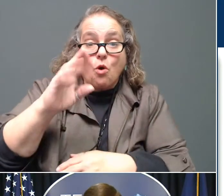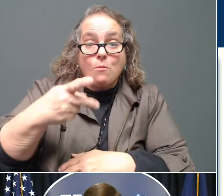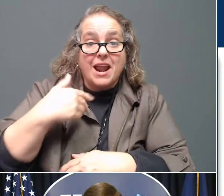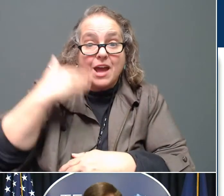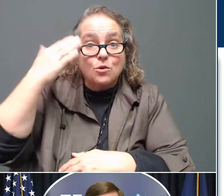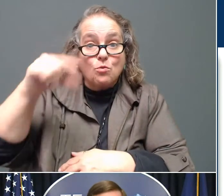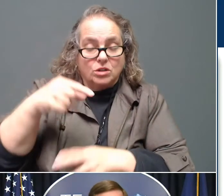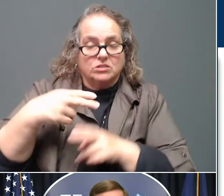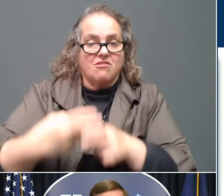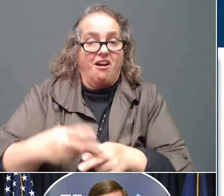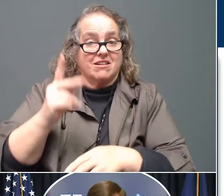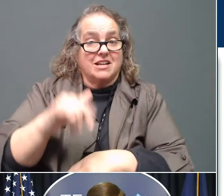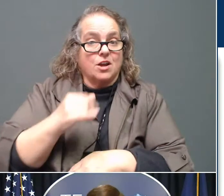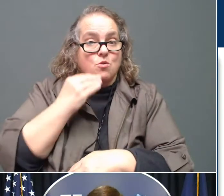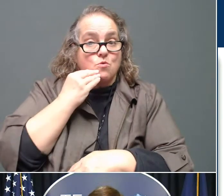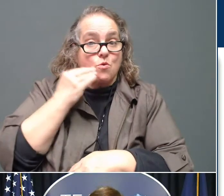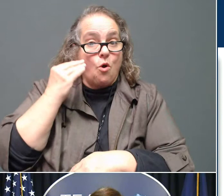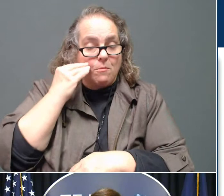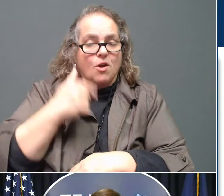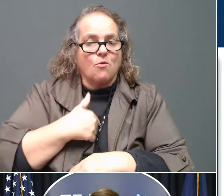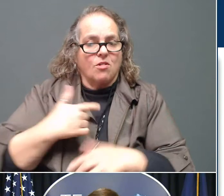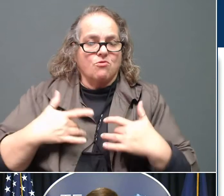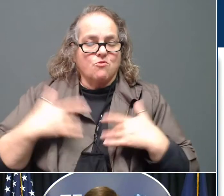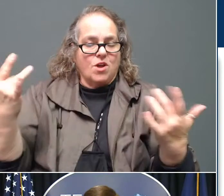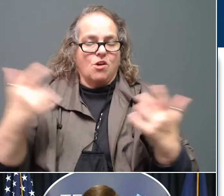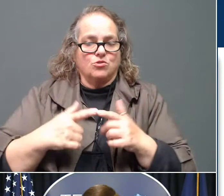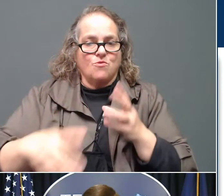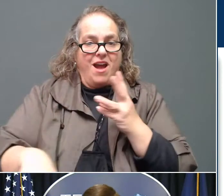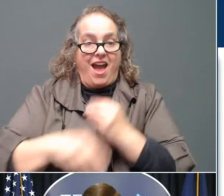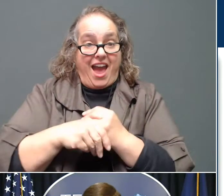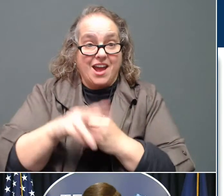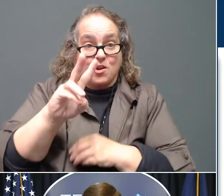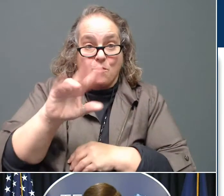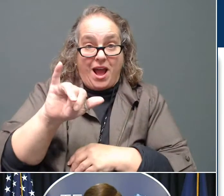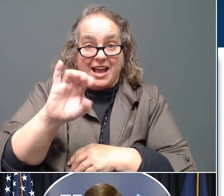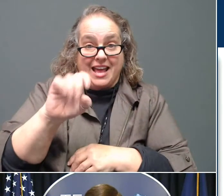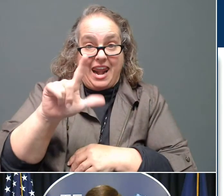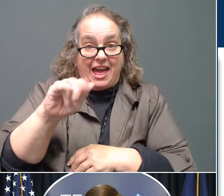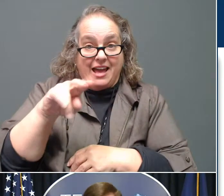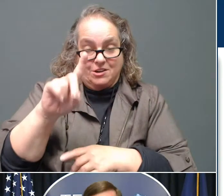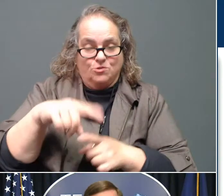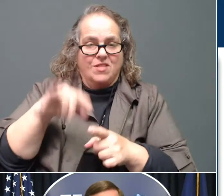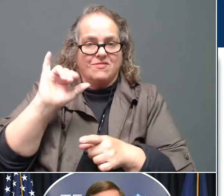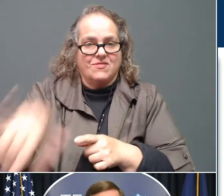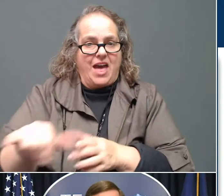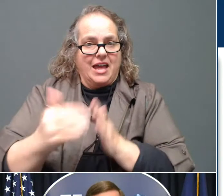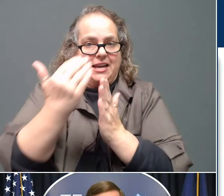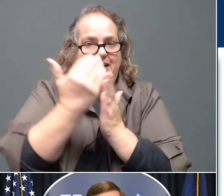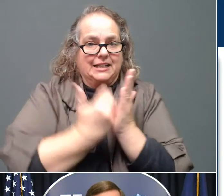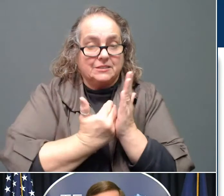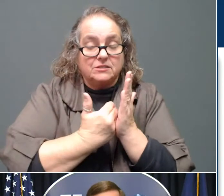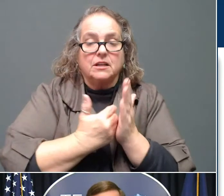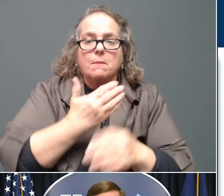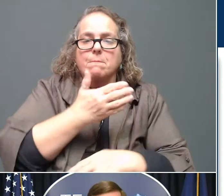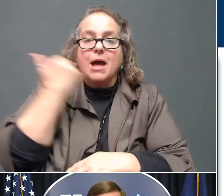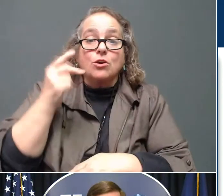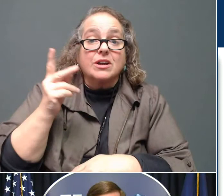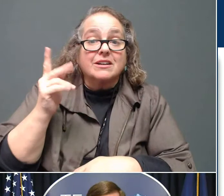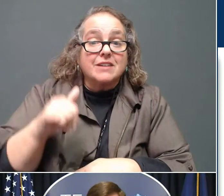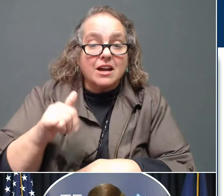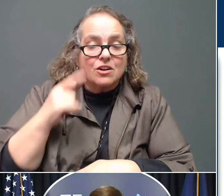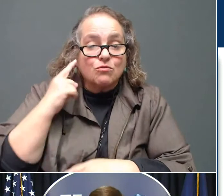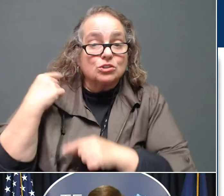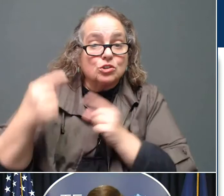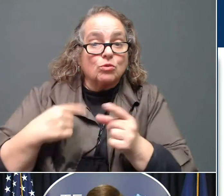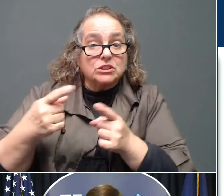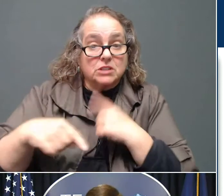to add Velan to that list. As we work to build a better Kentucky for generations to come, gaining a new headquarters